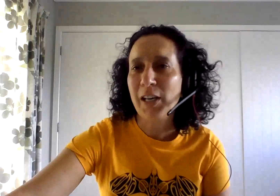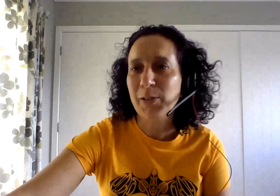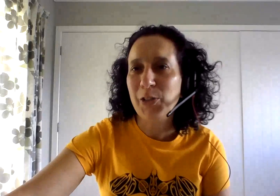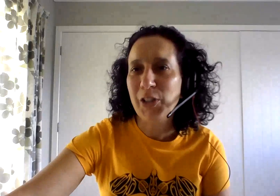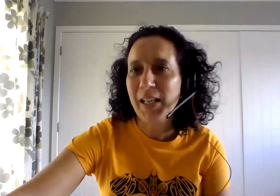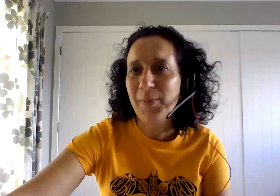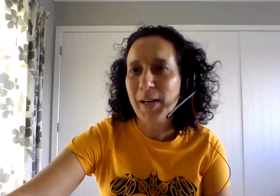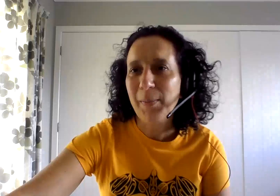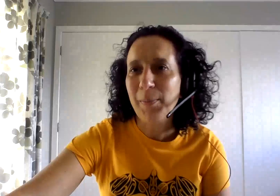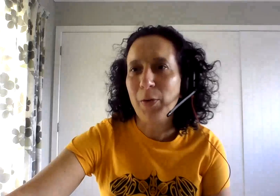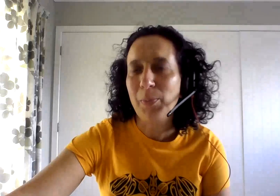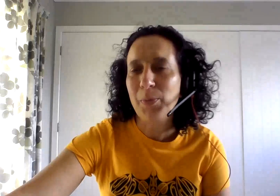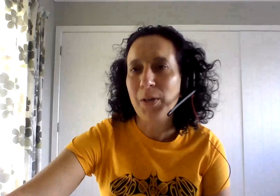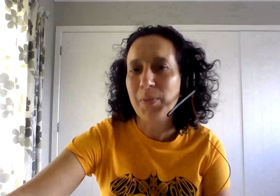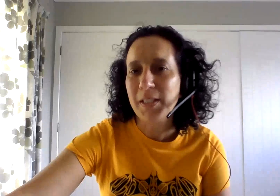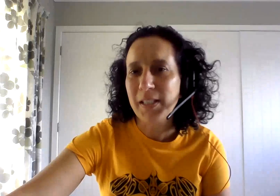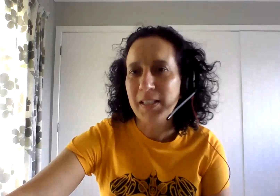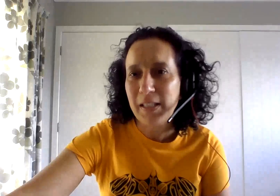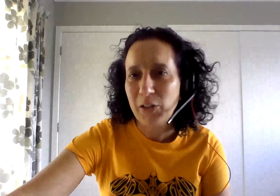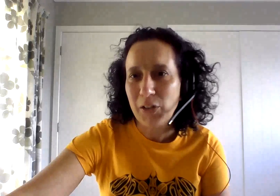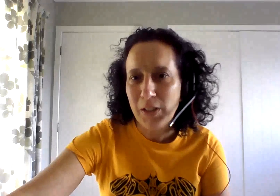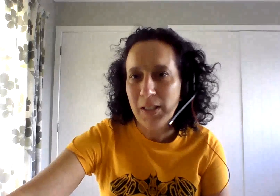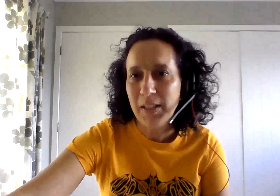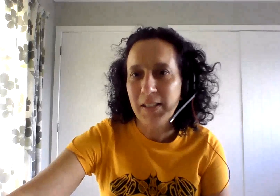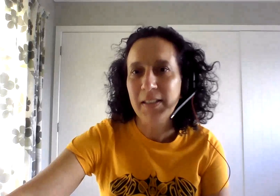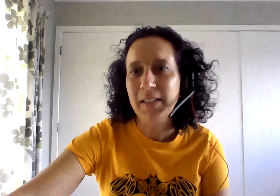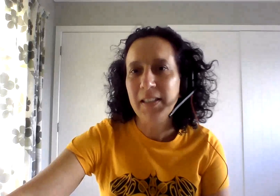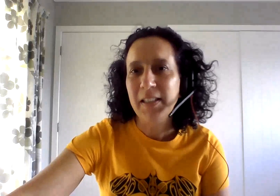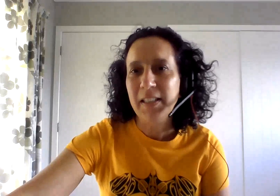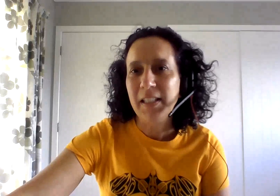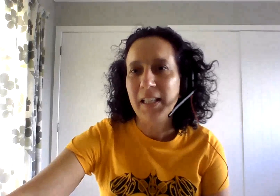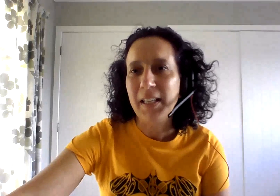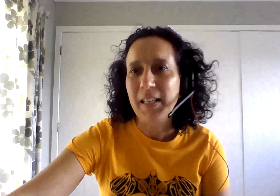to try to share my PowerPoint presentation